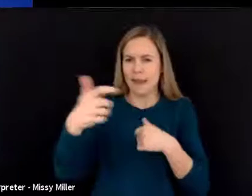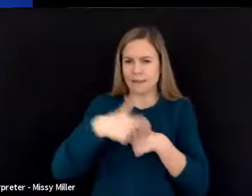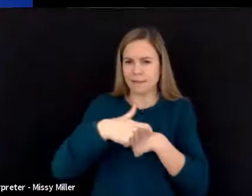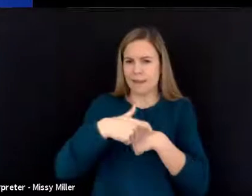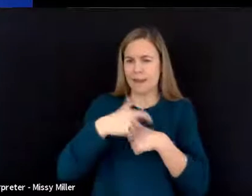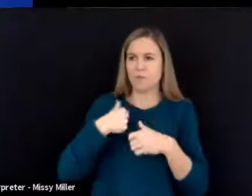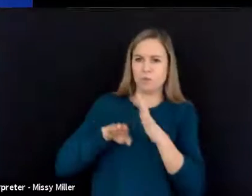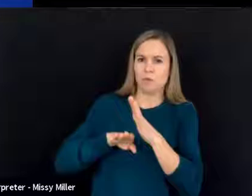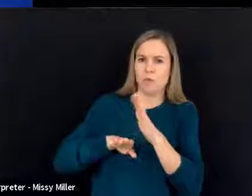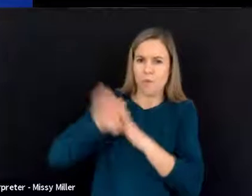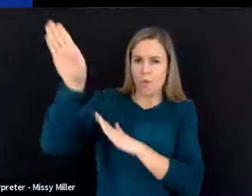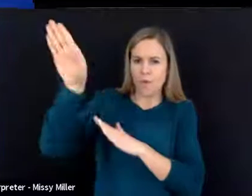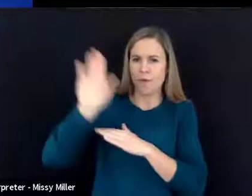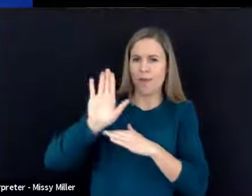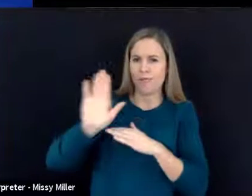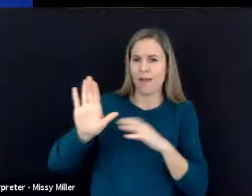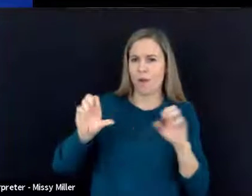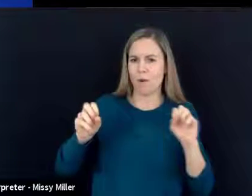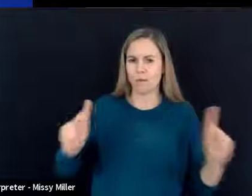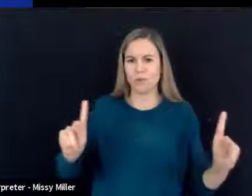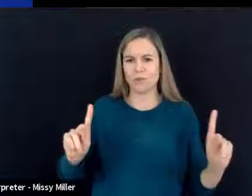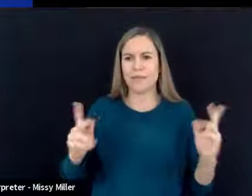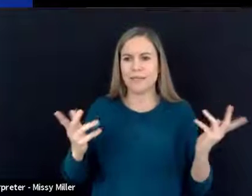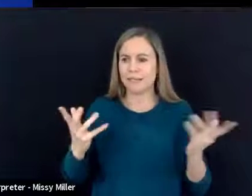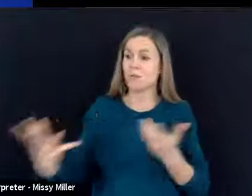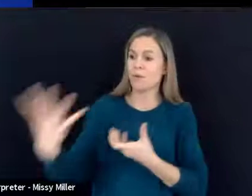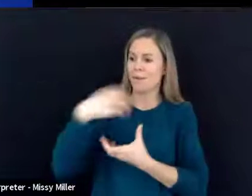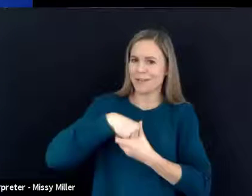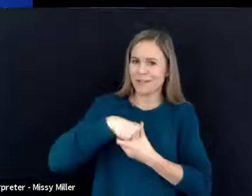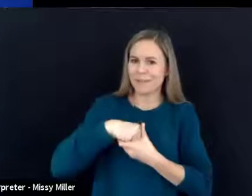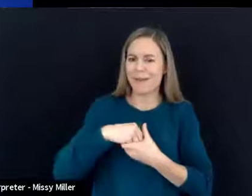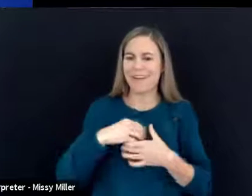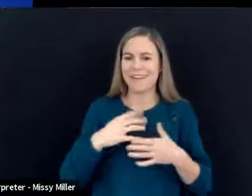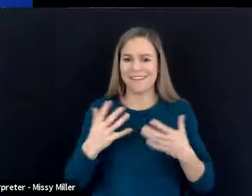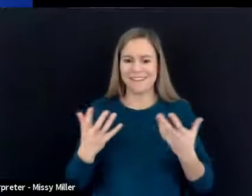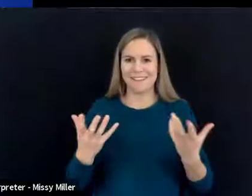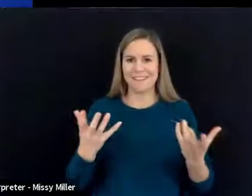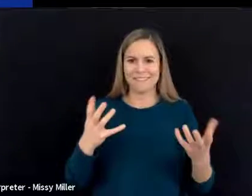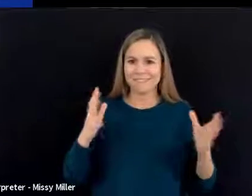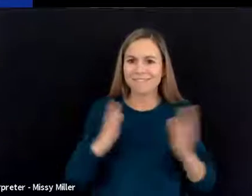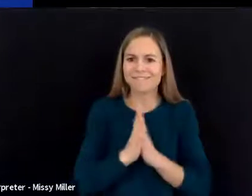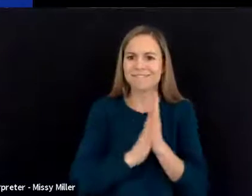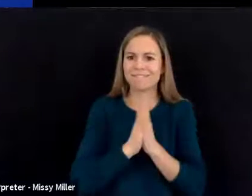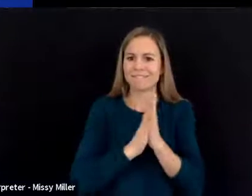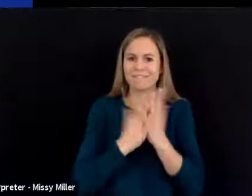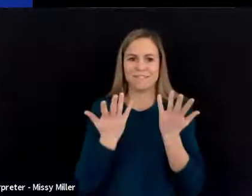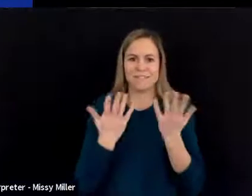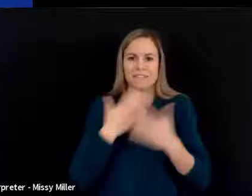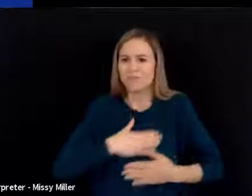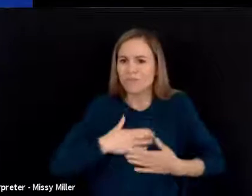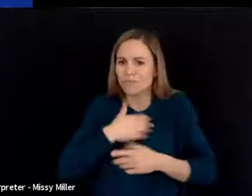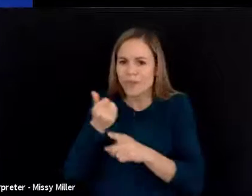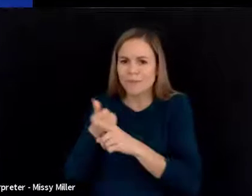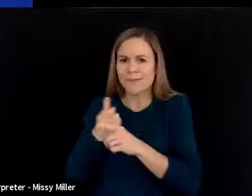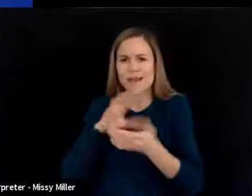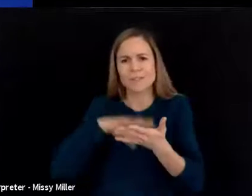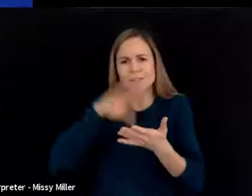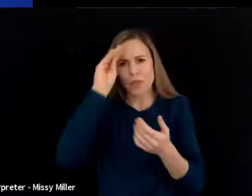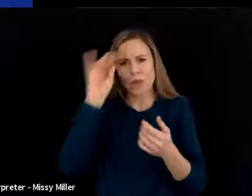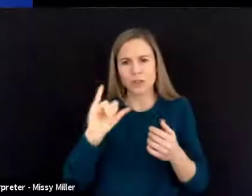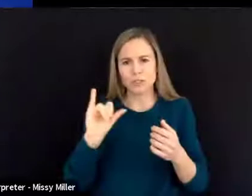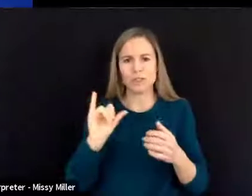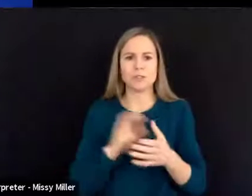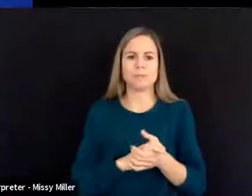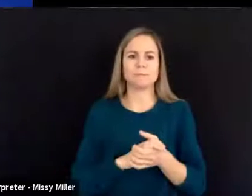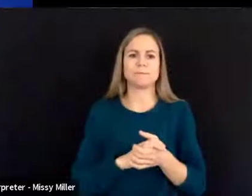the opportunities for the kid to participate, be included, feel safe, and enjoy and learn. Communicate